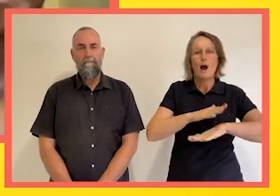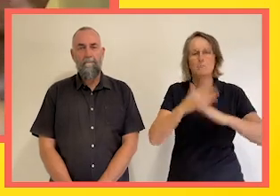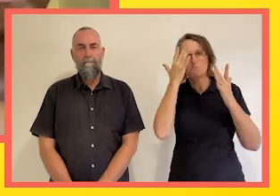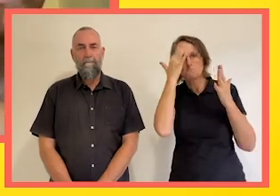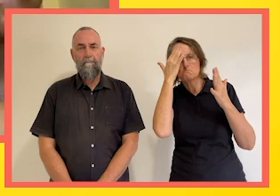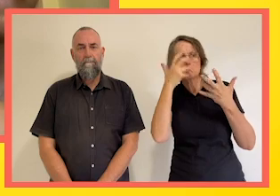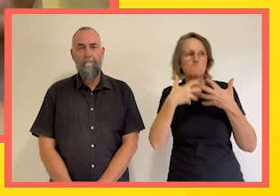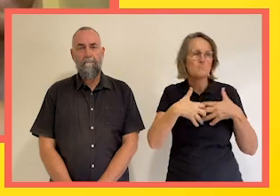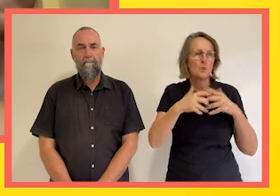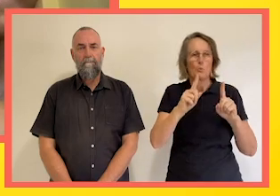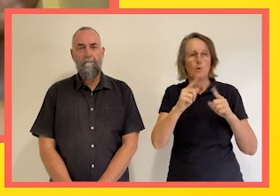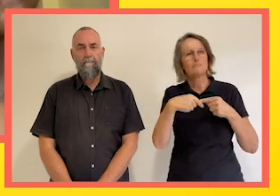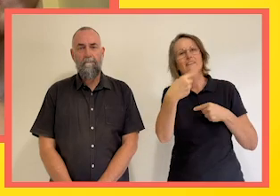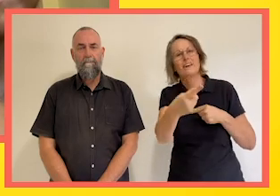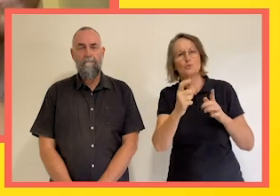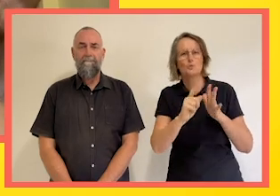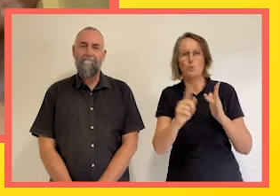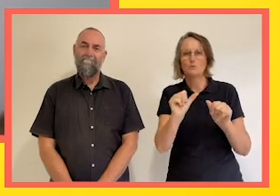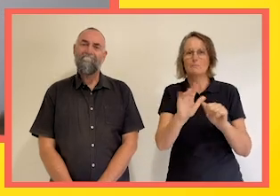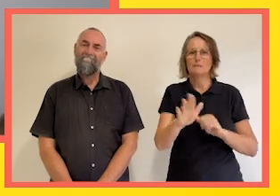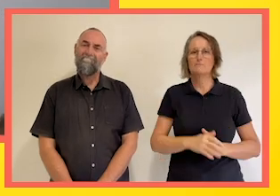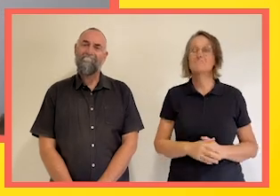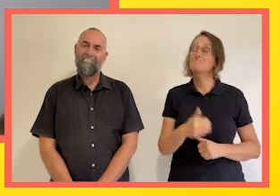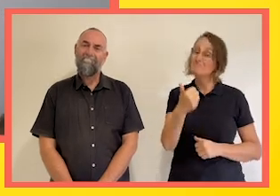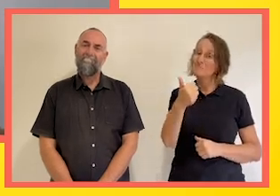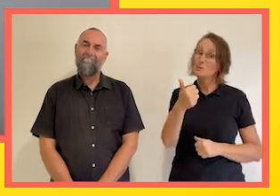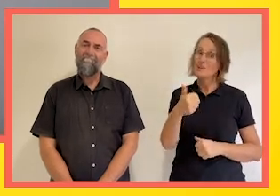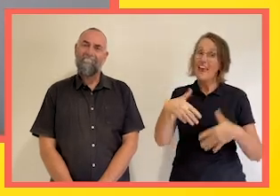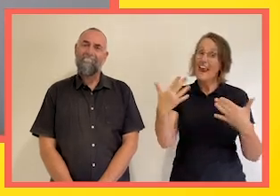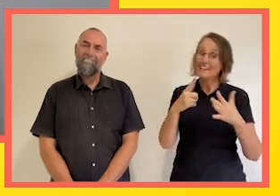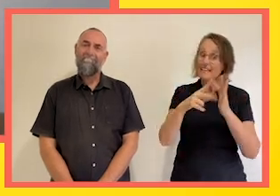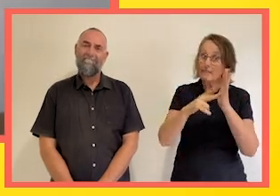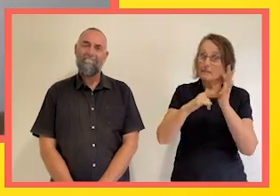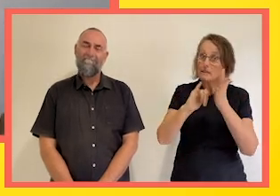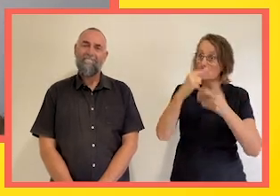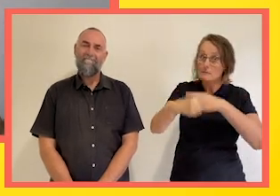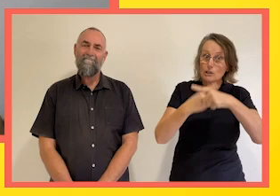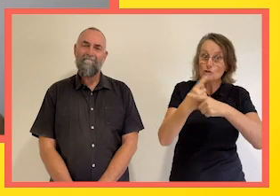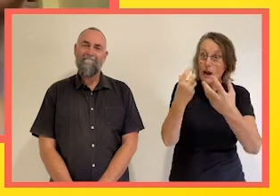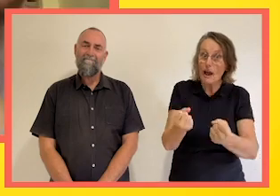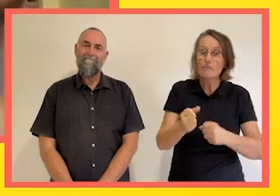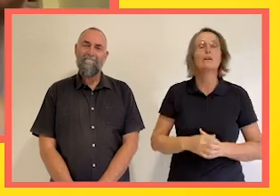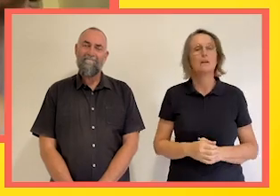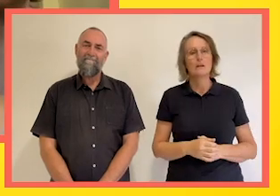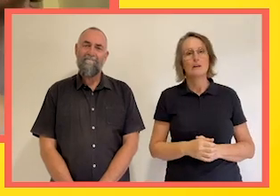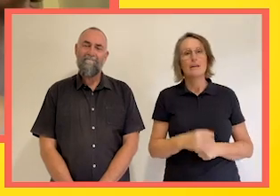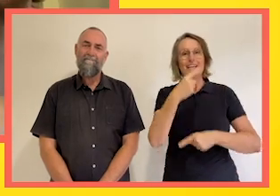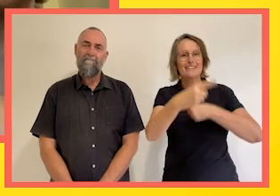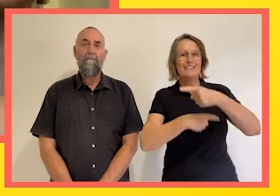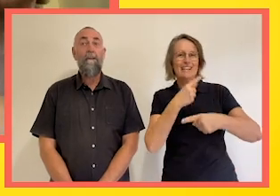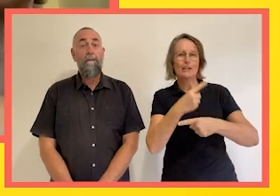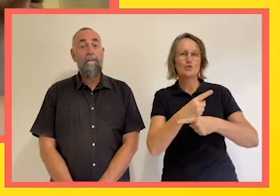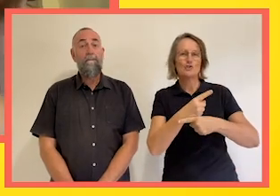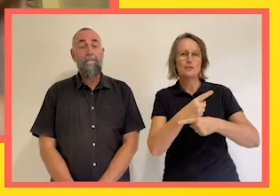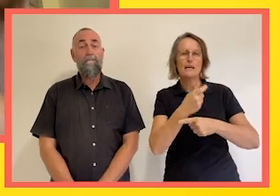take some time to think of what's going to be good. Nice. Are there any big events happening next year? There will just be,